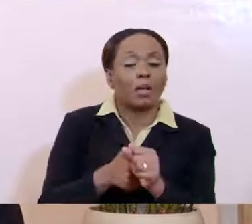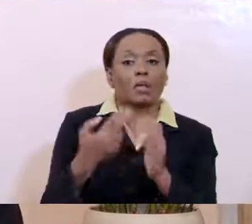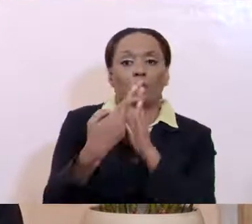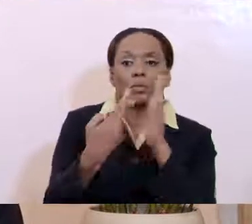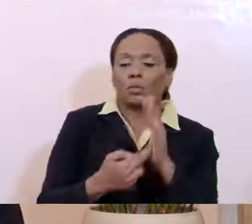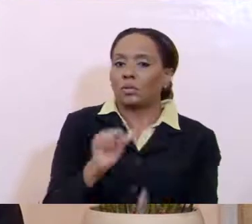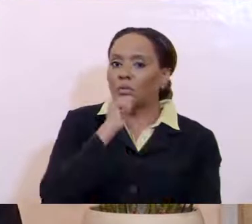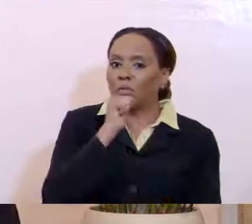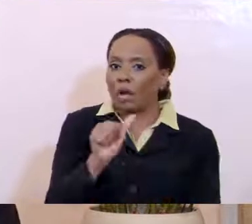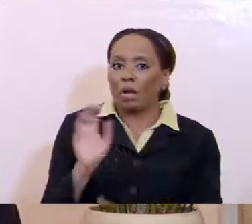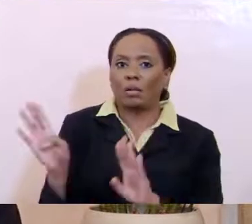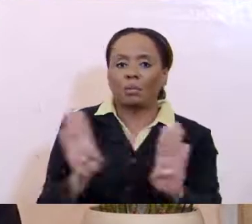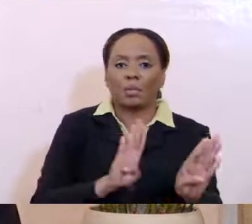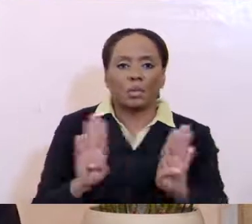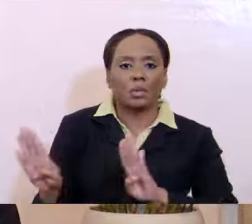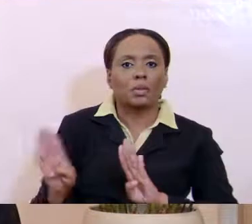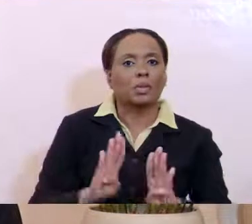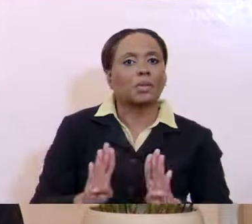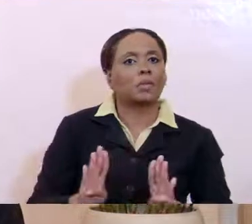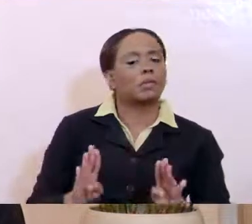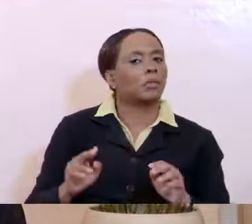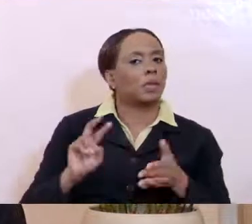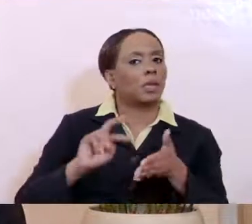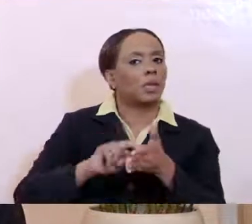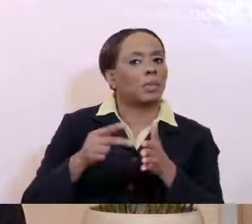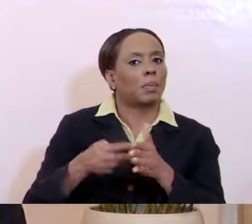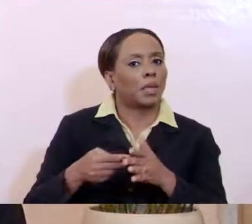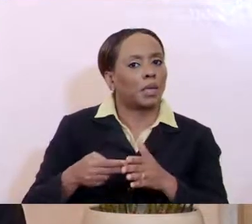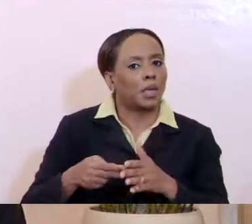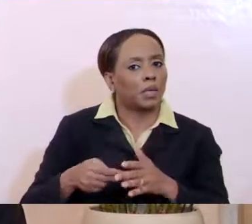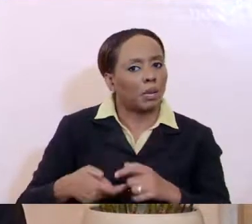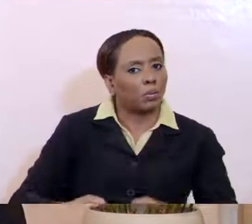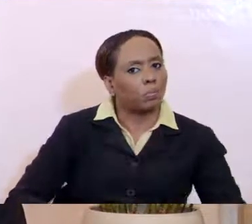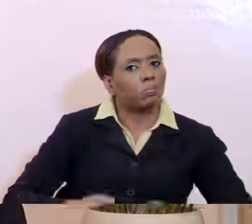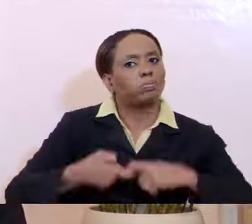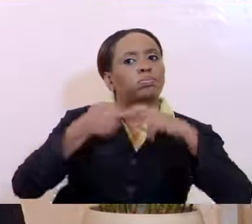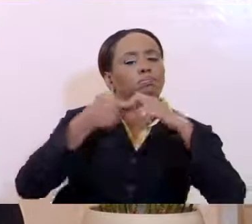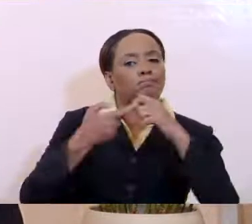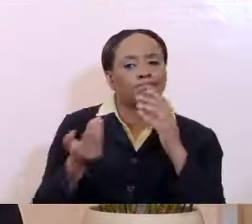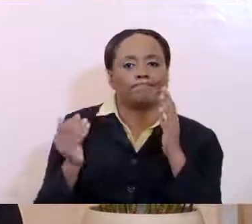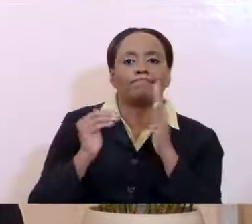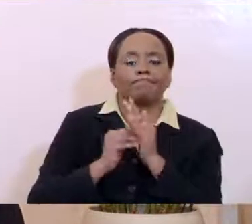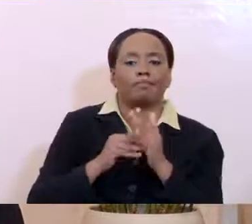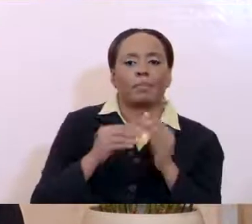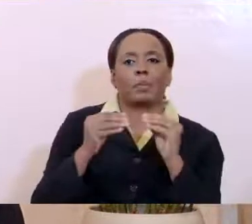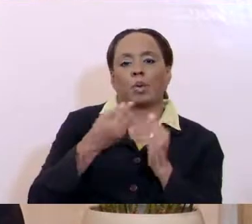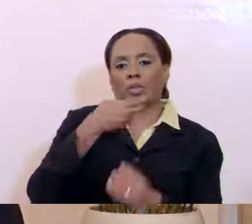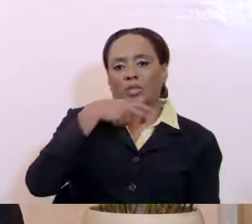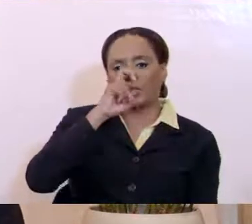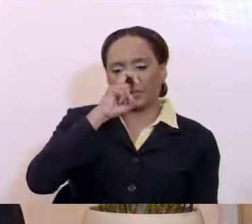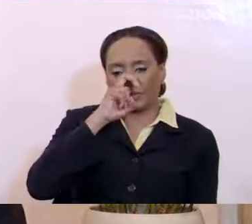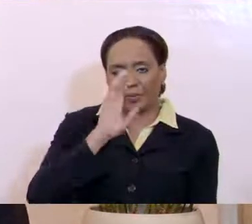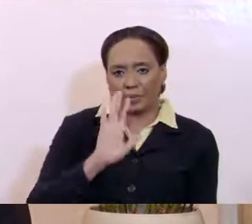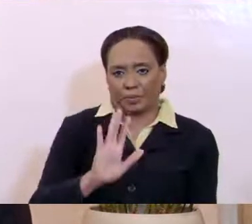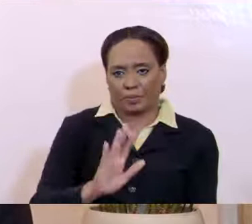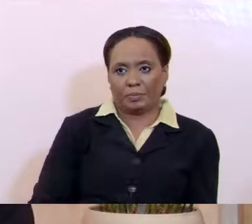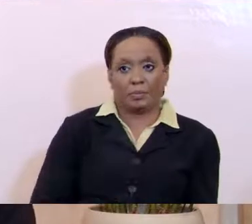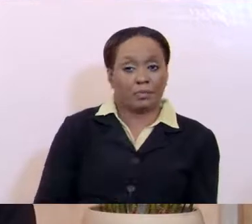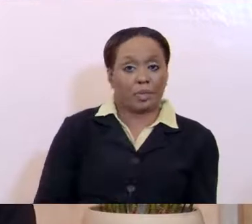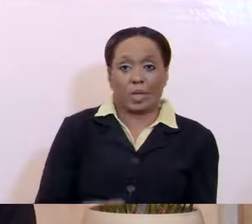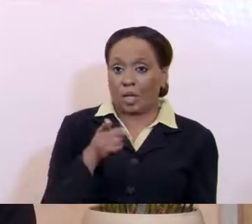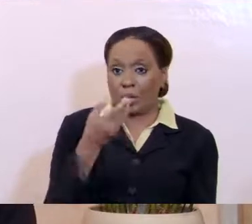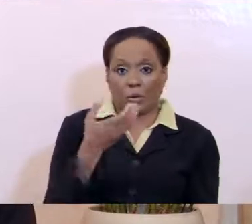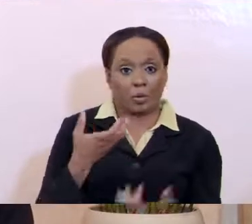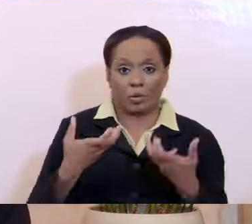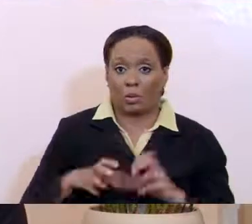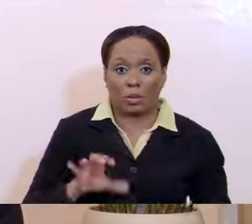good sense, then we will have to take things into our own hands and tighten up once more. And we know that none of us